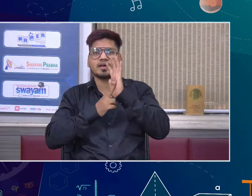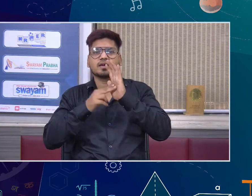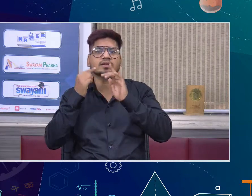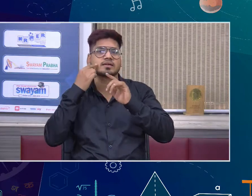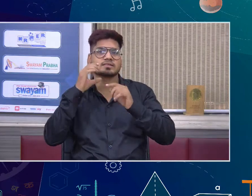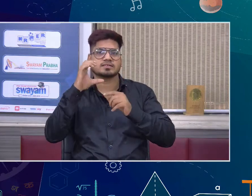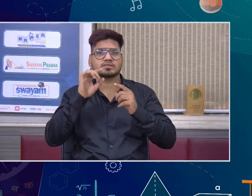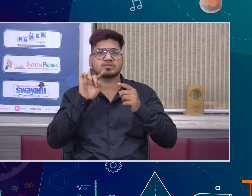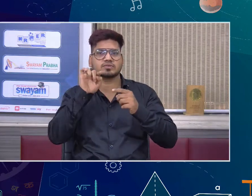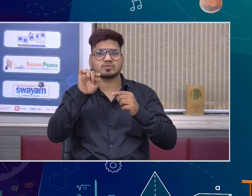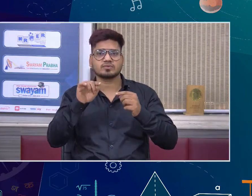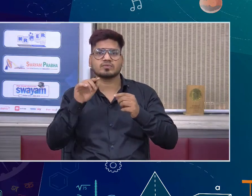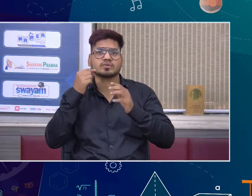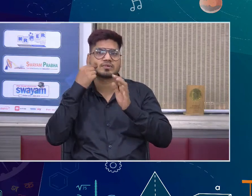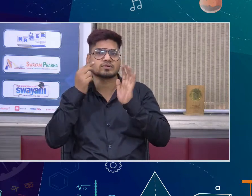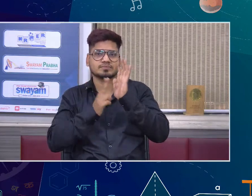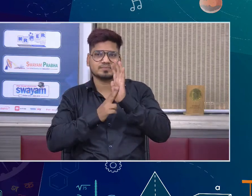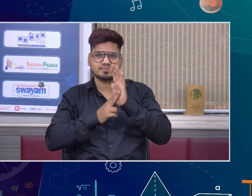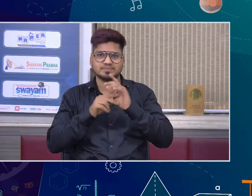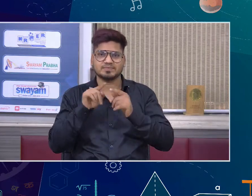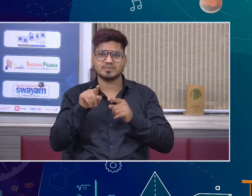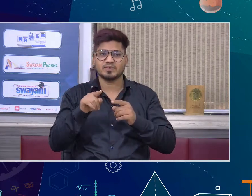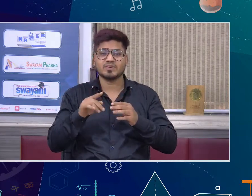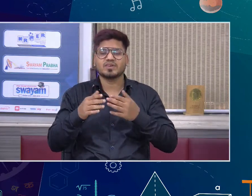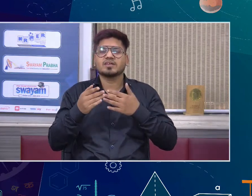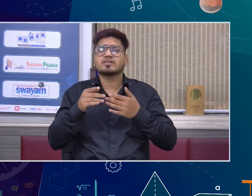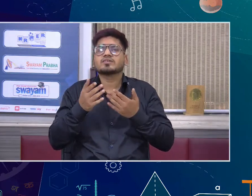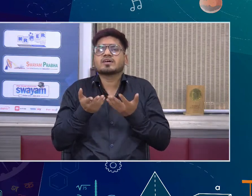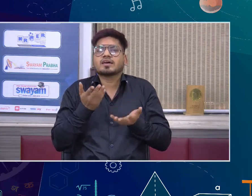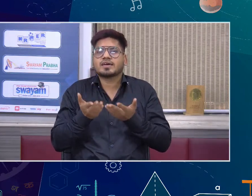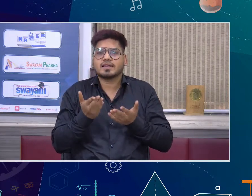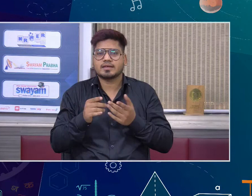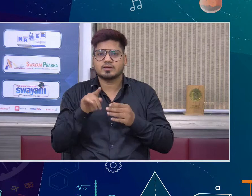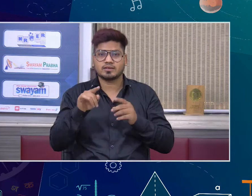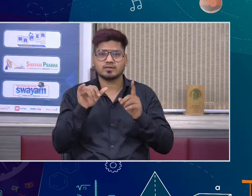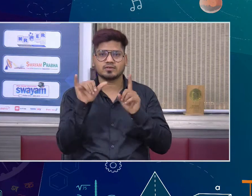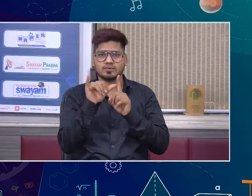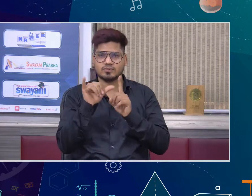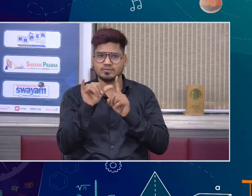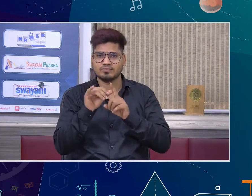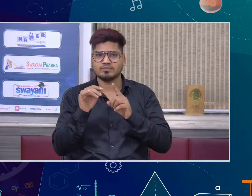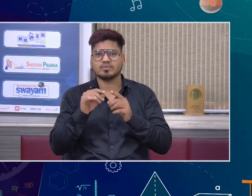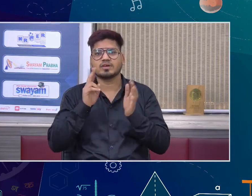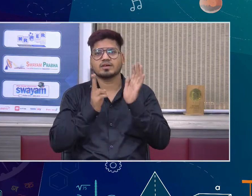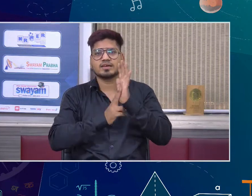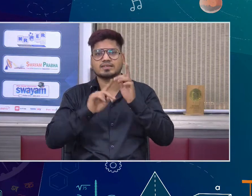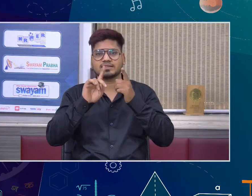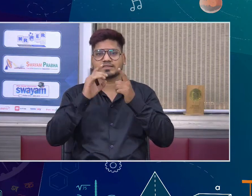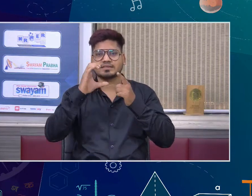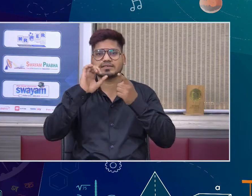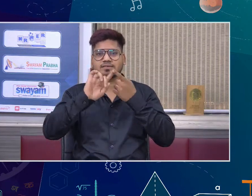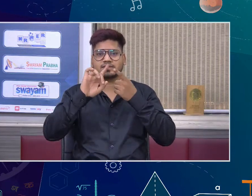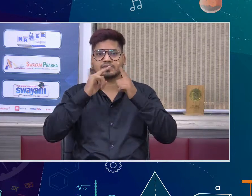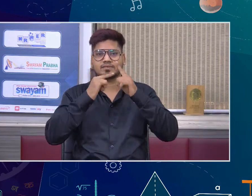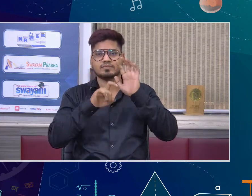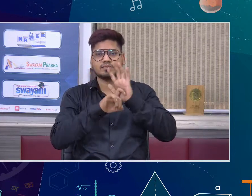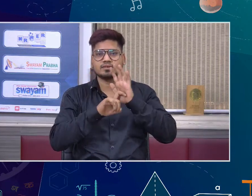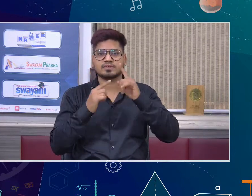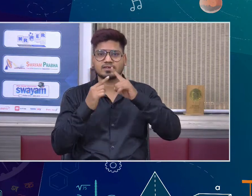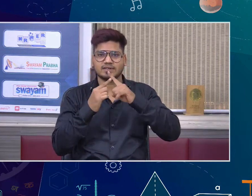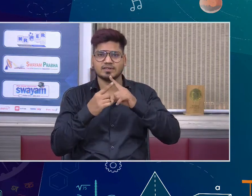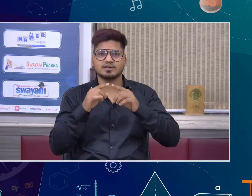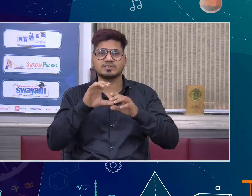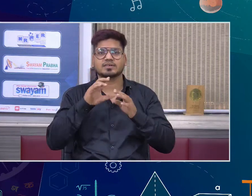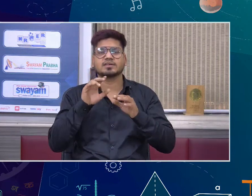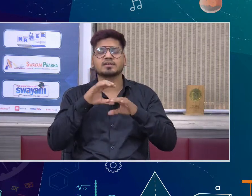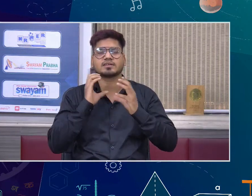dth.class10@ciet.nic.in. You can also send your queries through our YouTube channel NCERT Official right down in the live chat